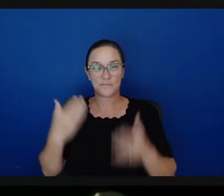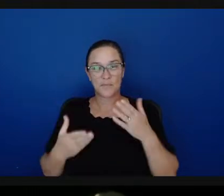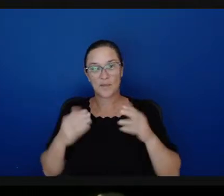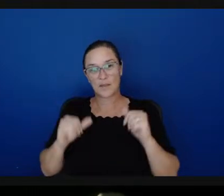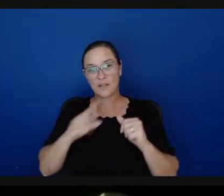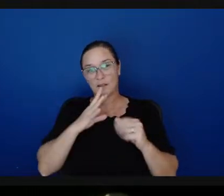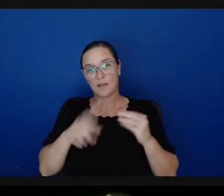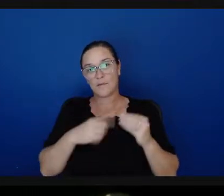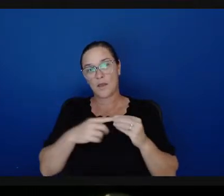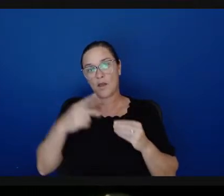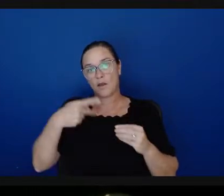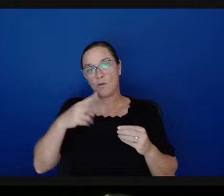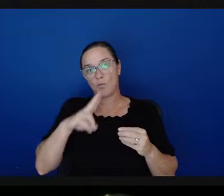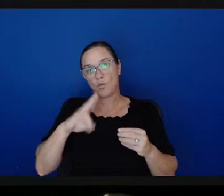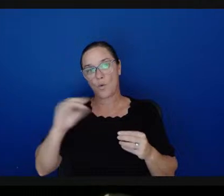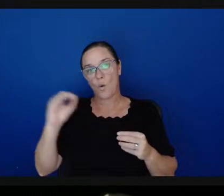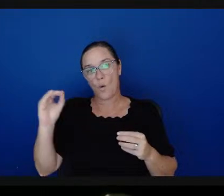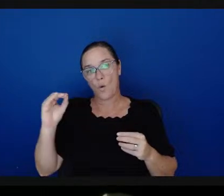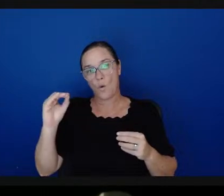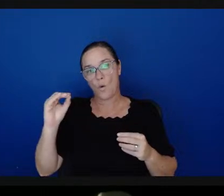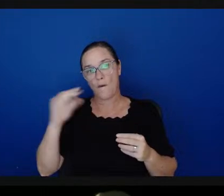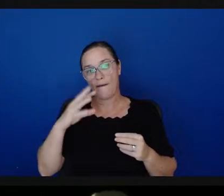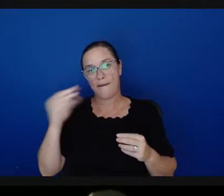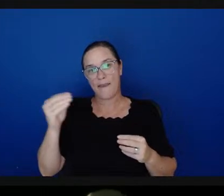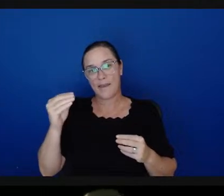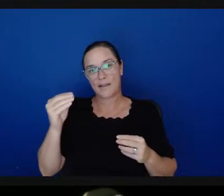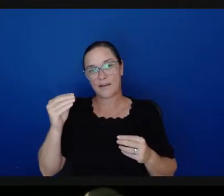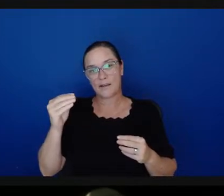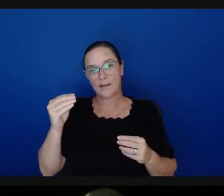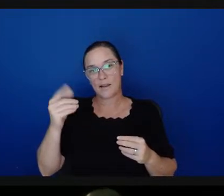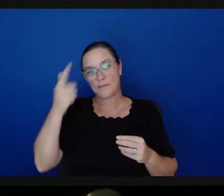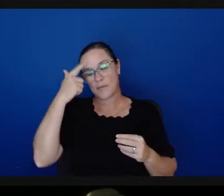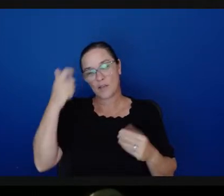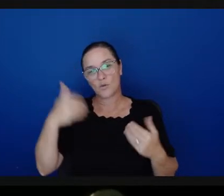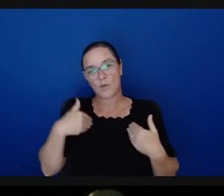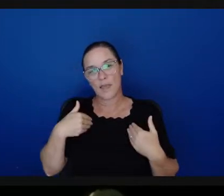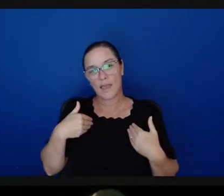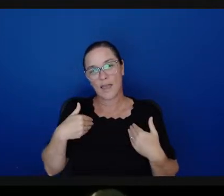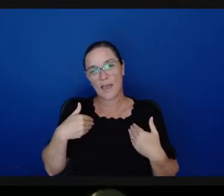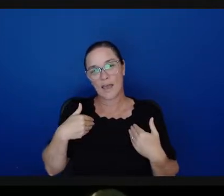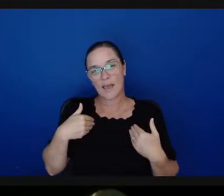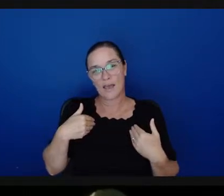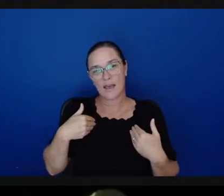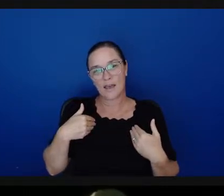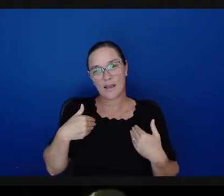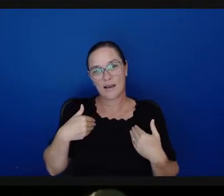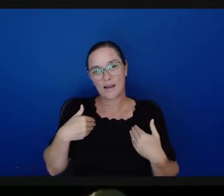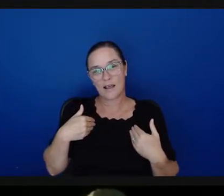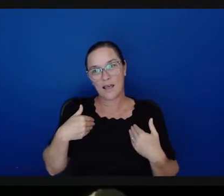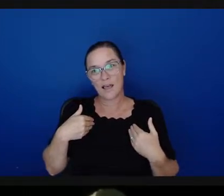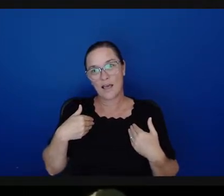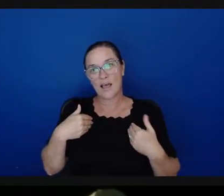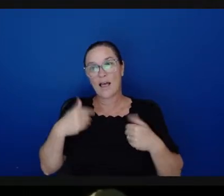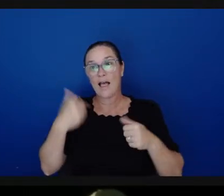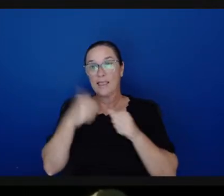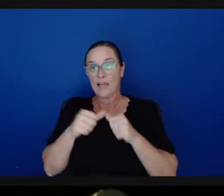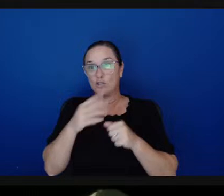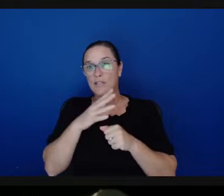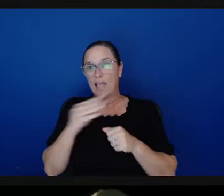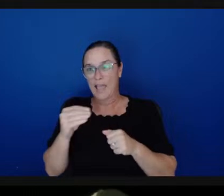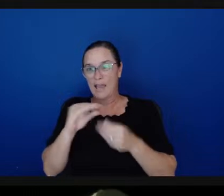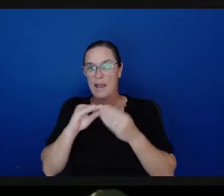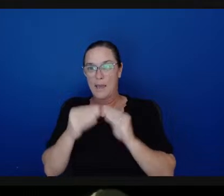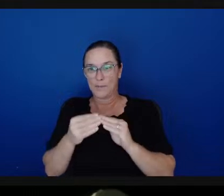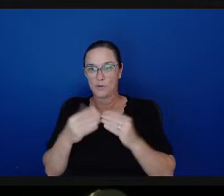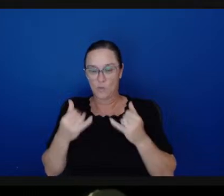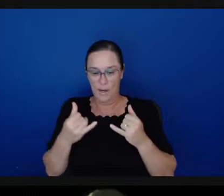on Pu'u'o, and like, because we have G's and letters getting thrown in on top of the number. Now, right now we're just doing episode 1, 2,